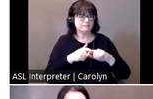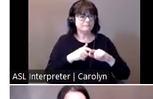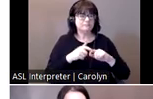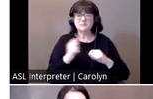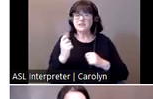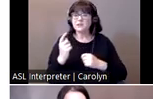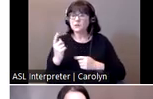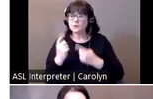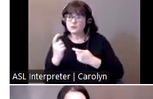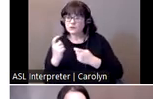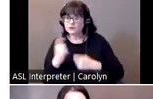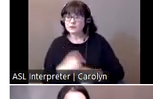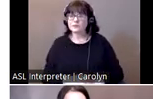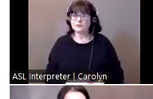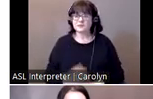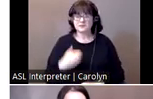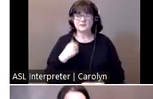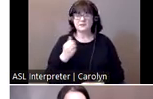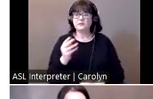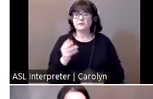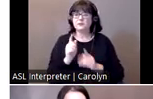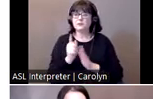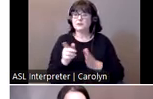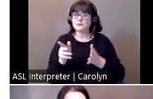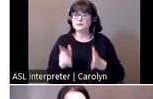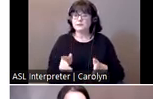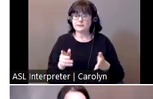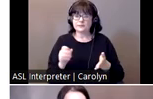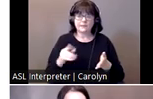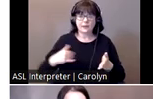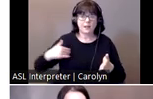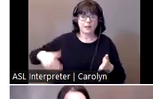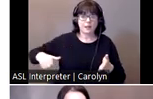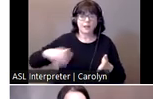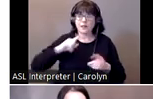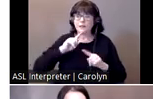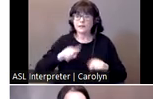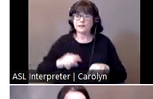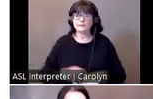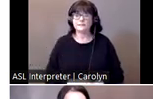do have a few minutes left if there's any questions that we haven't addressed